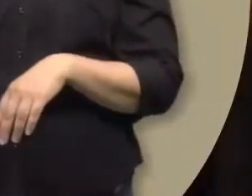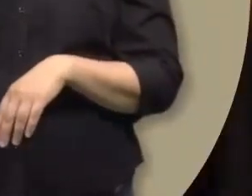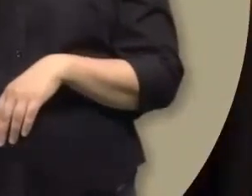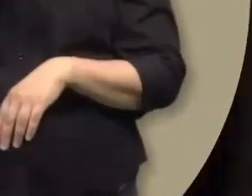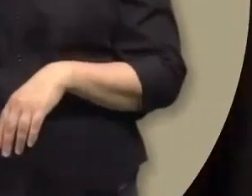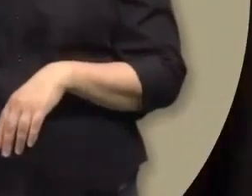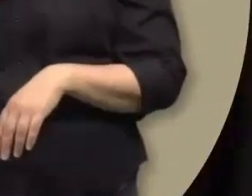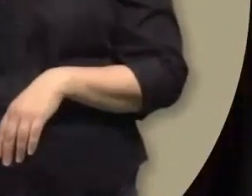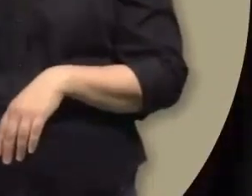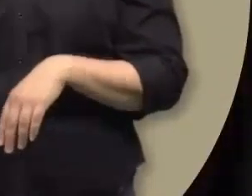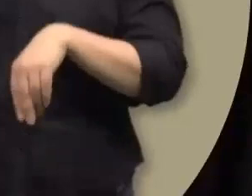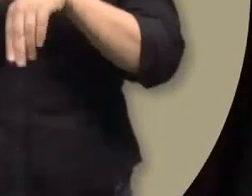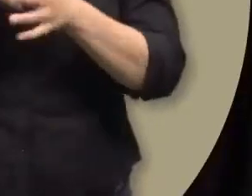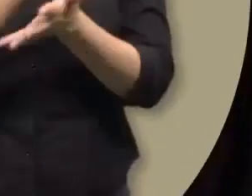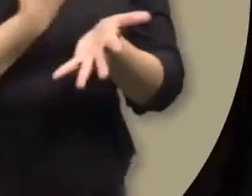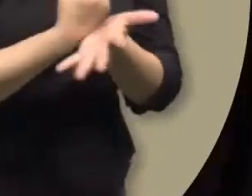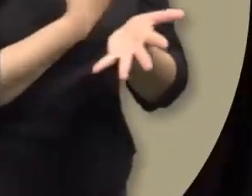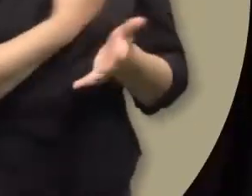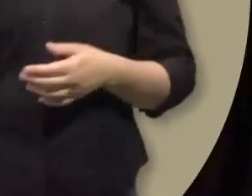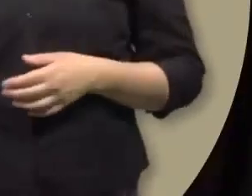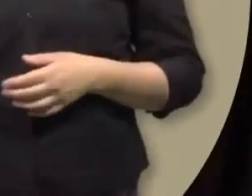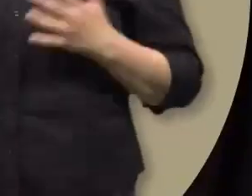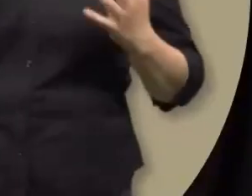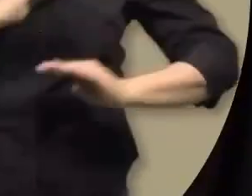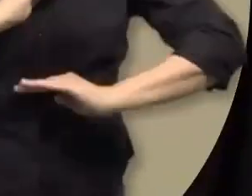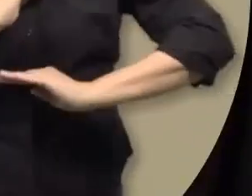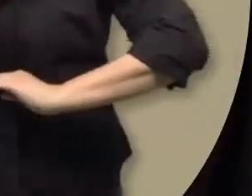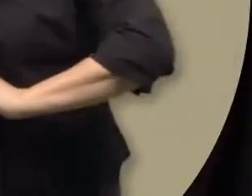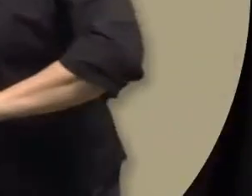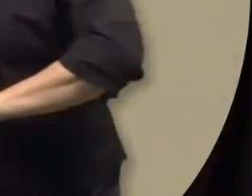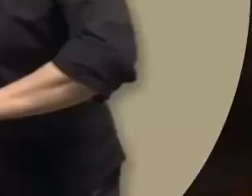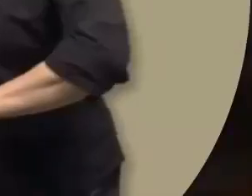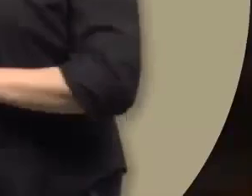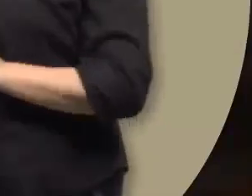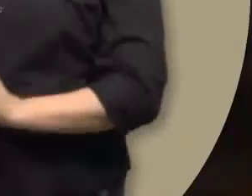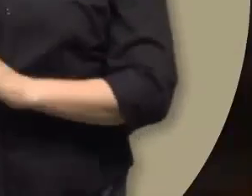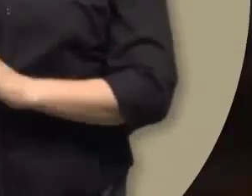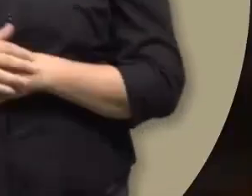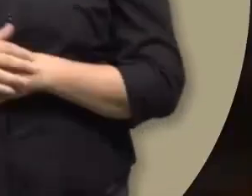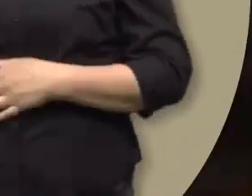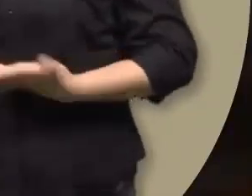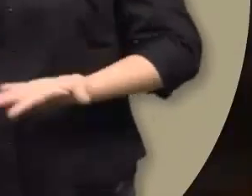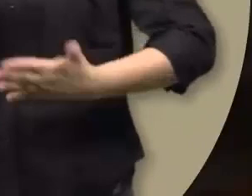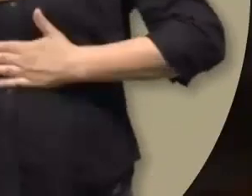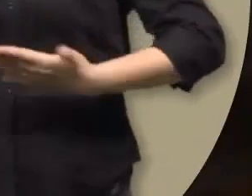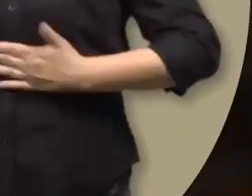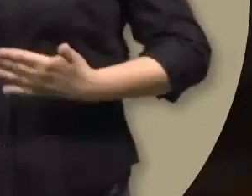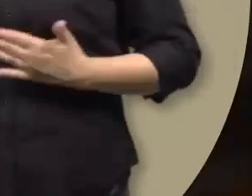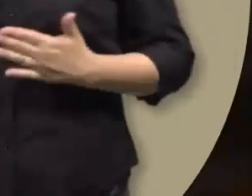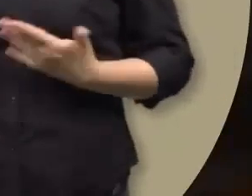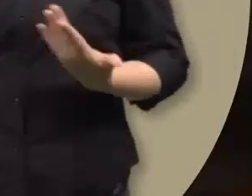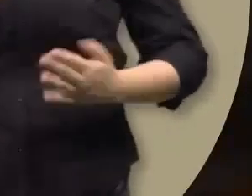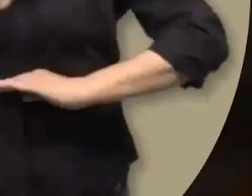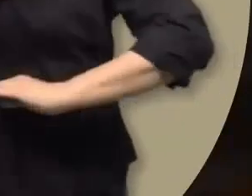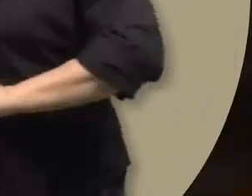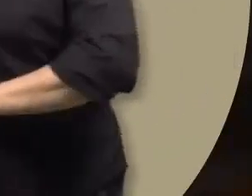being a single mom, I get the me time back. It's like we've done that little circle, and the happiness is there for both of us. So it's